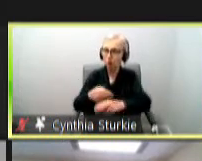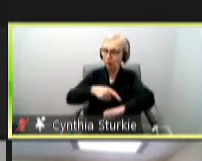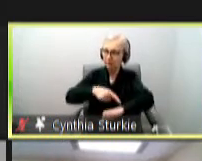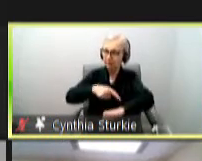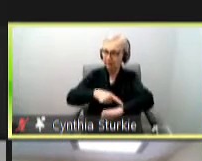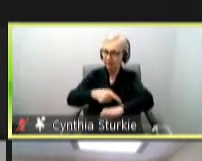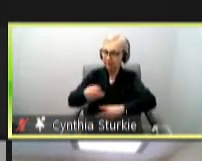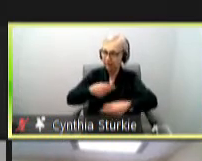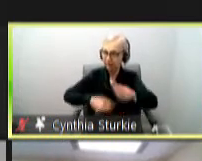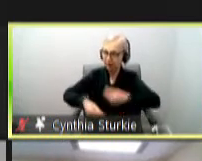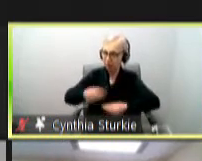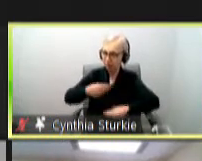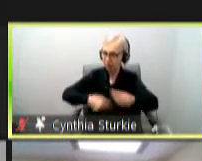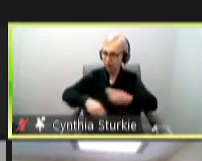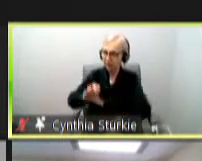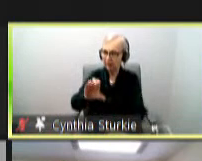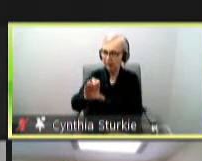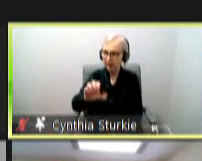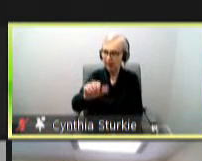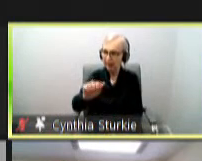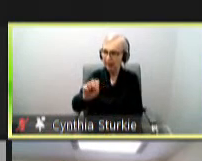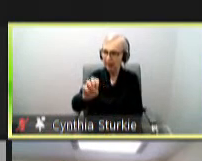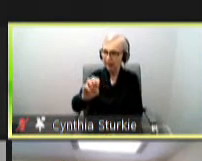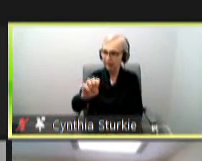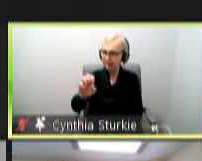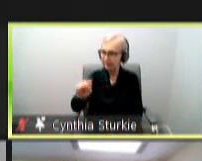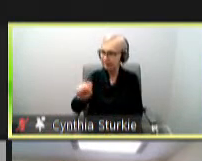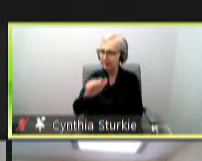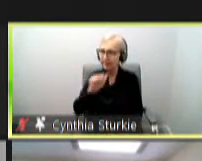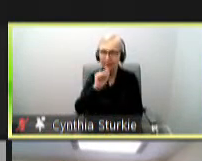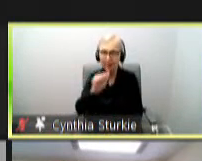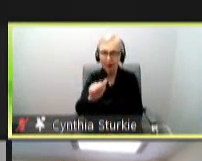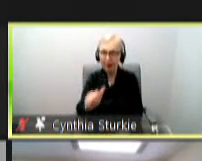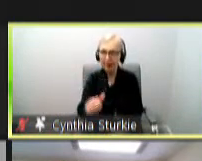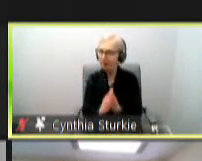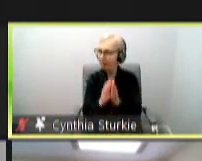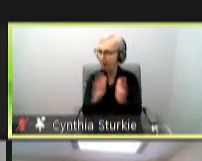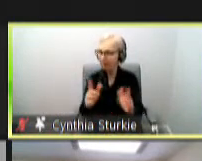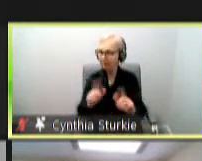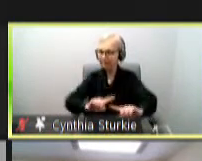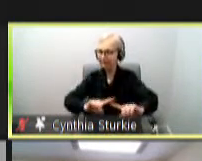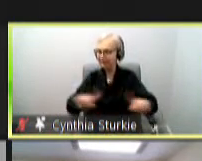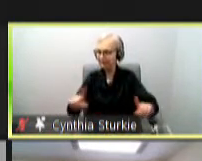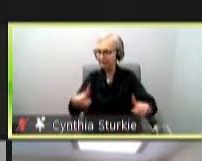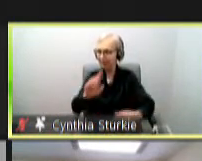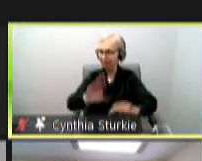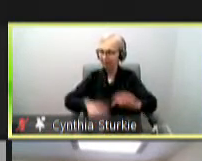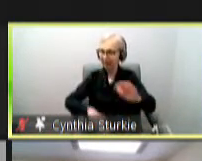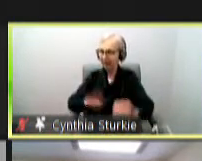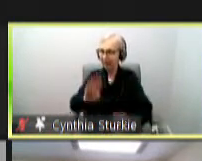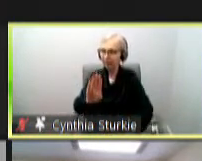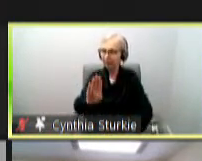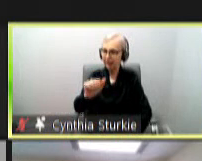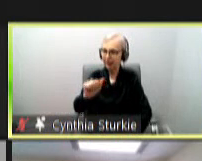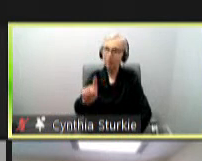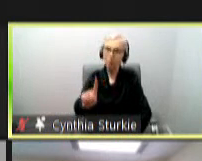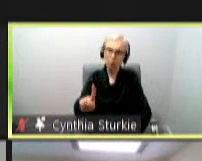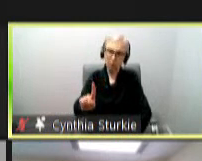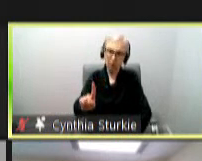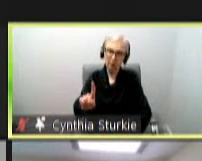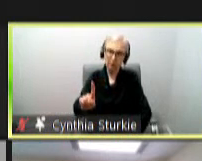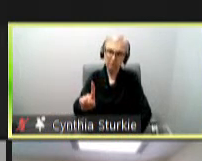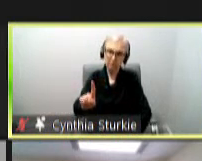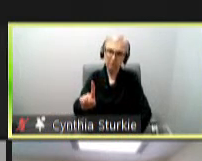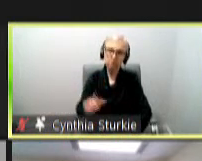look like it's that significantly different from BA.1, which has been circulating obviously widely here in Colorado, in the US, and in